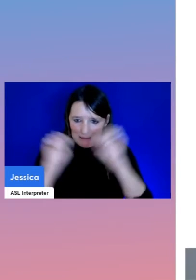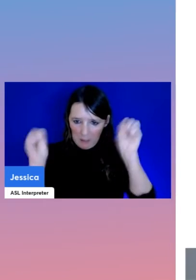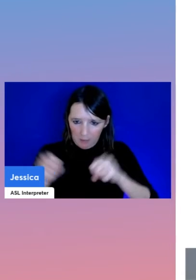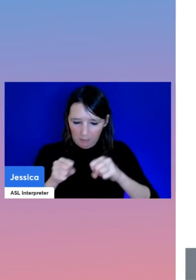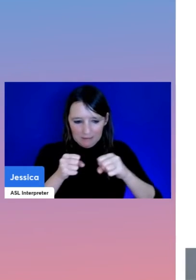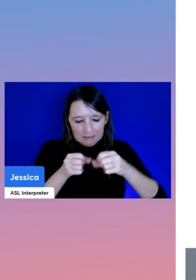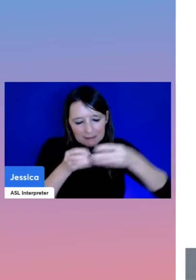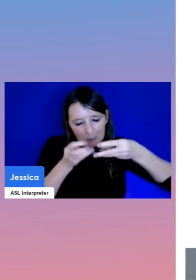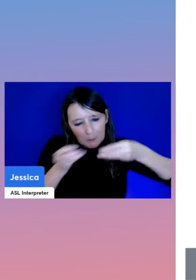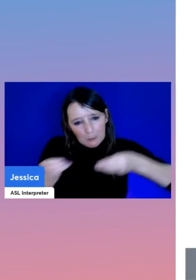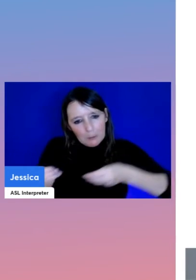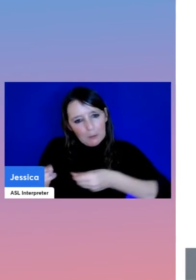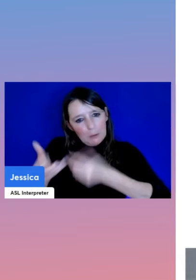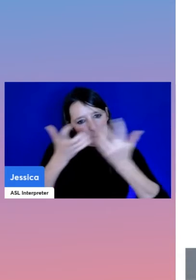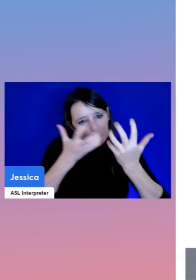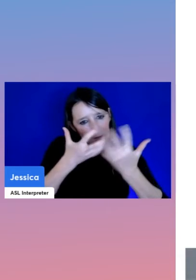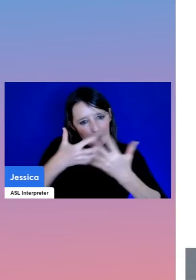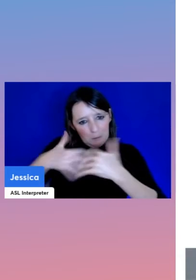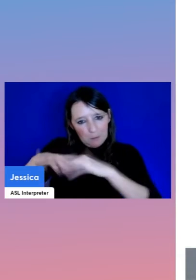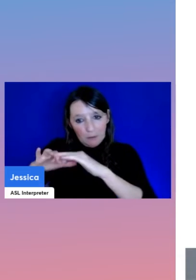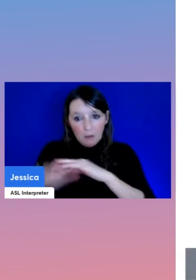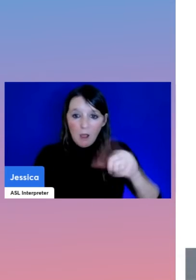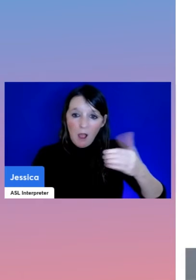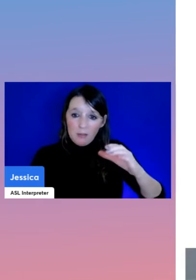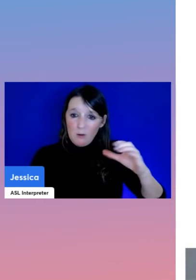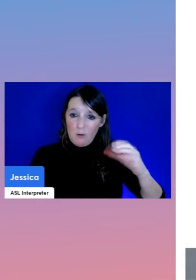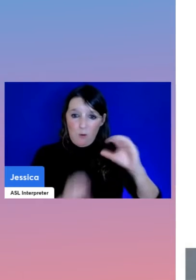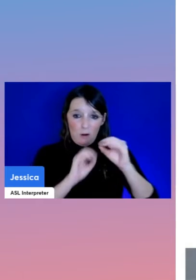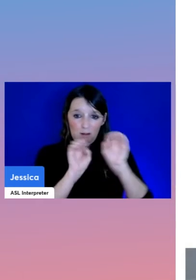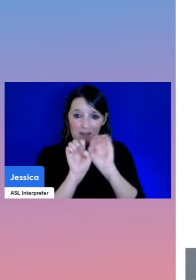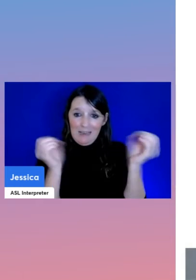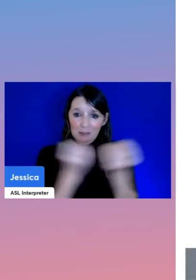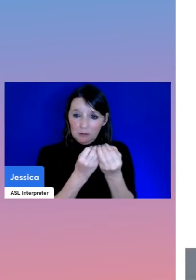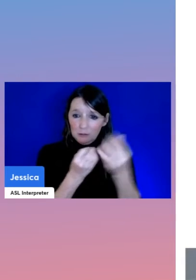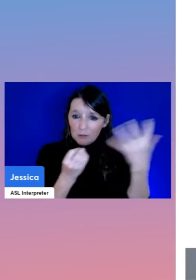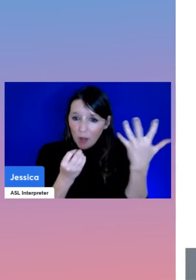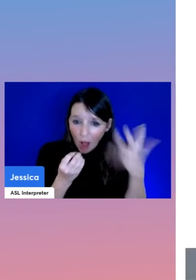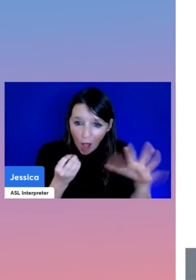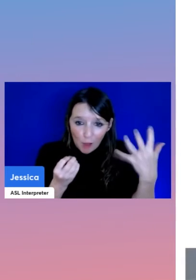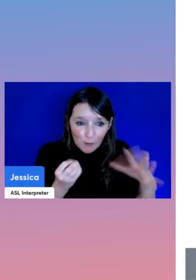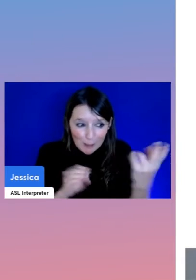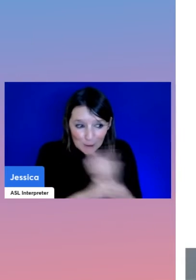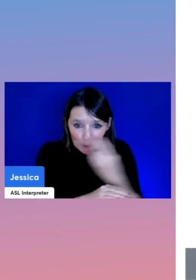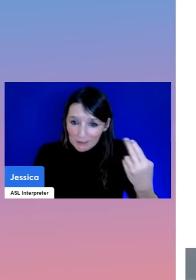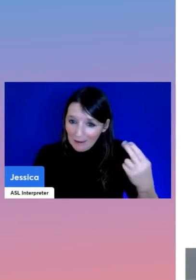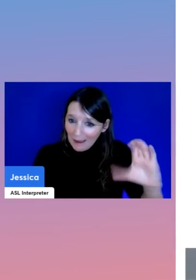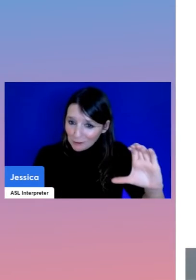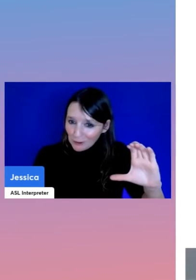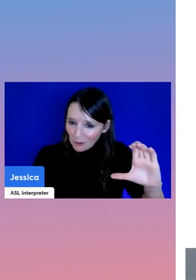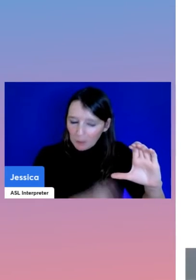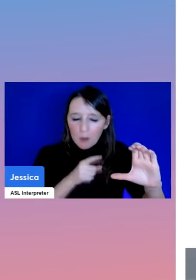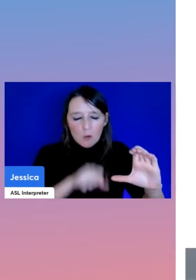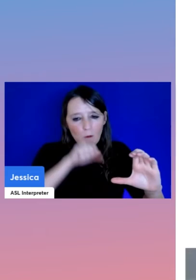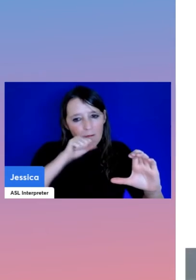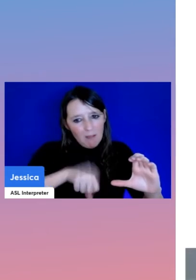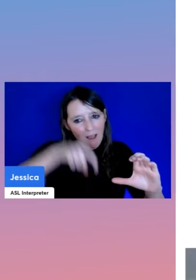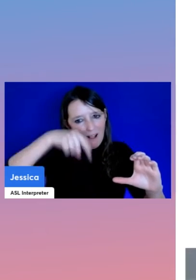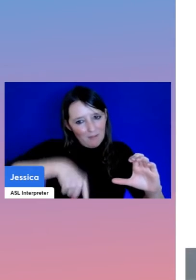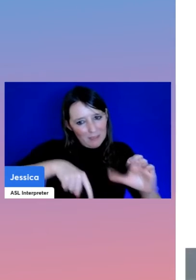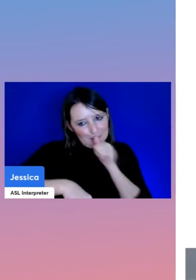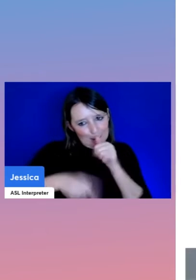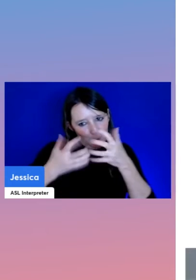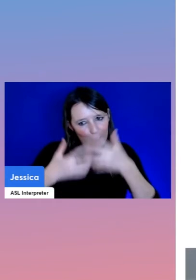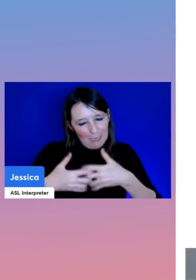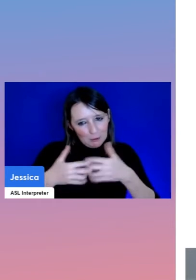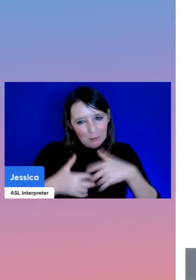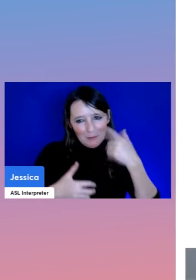are already leveraging HashiCorp Vault are most likely to find the Transit Secrets Engine a natural